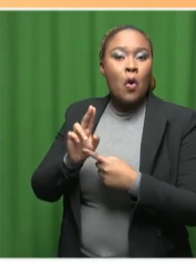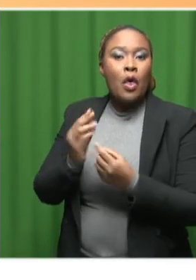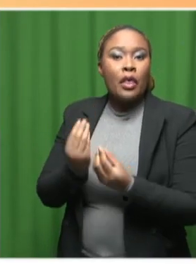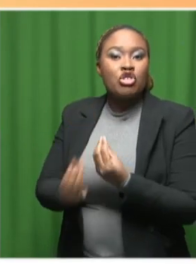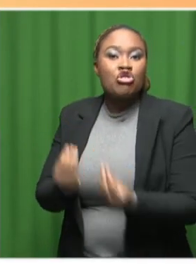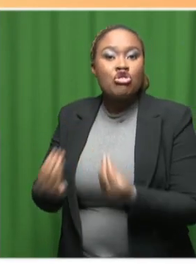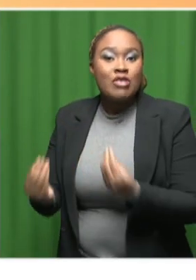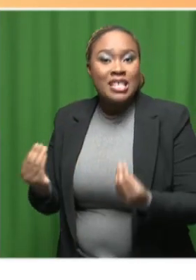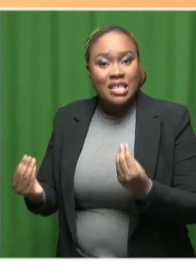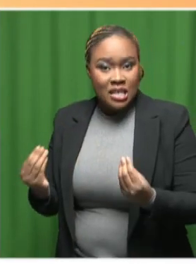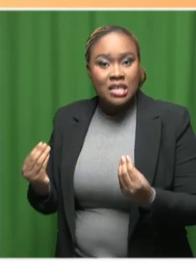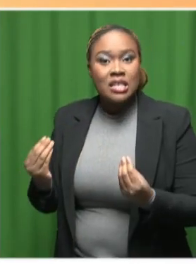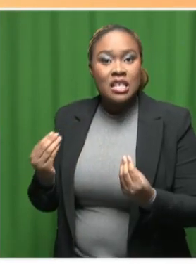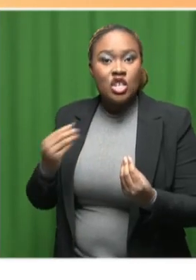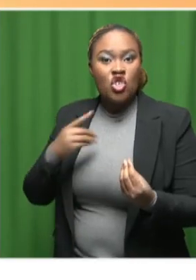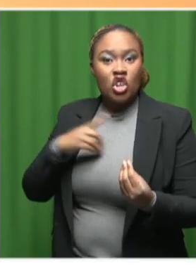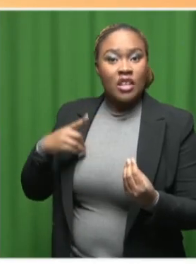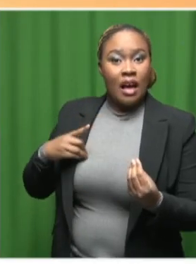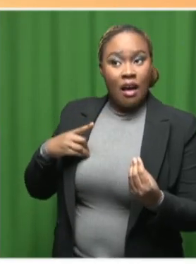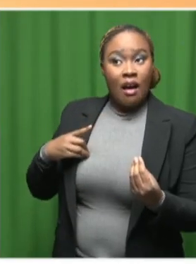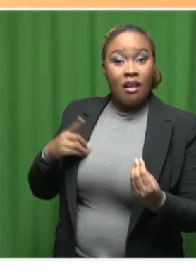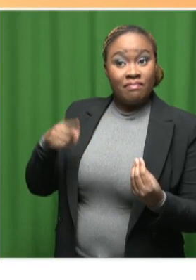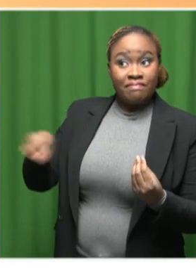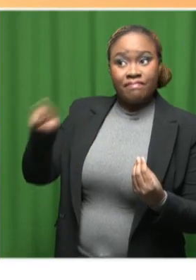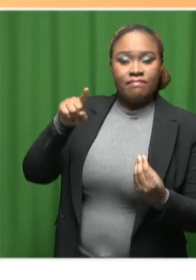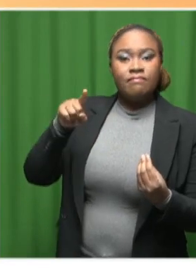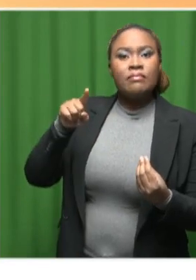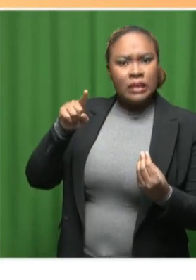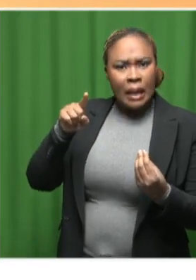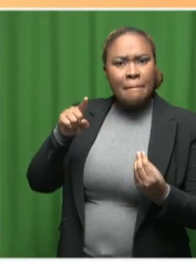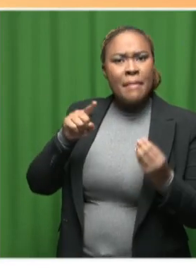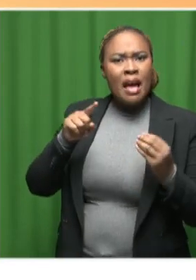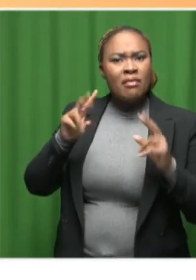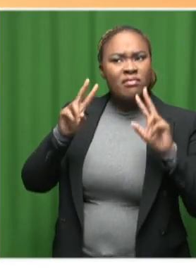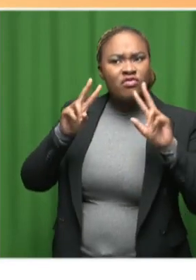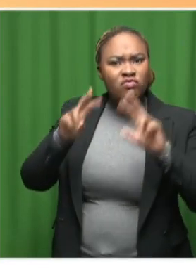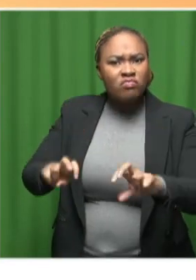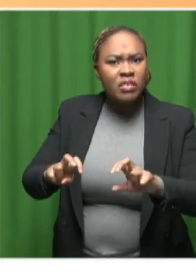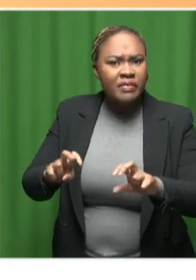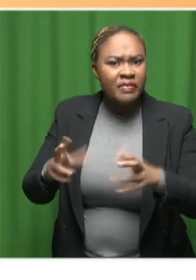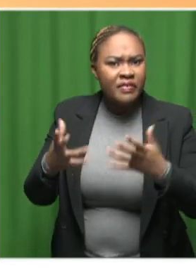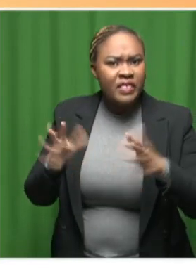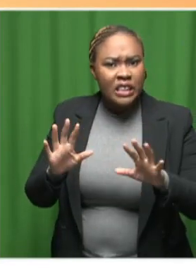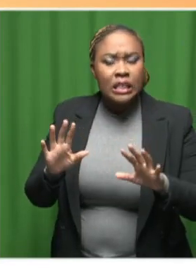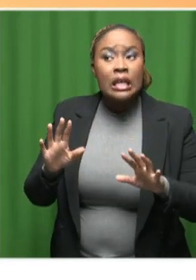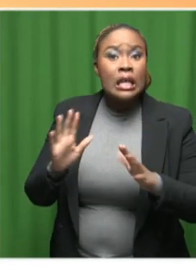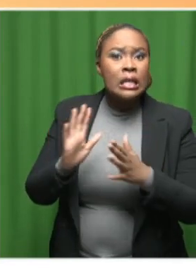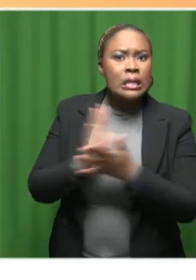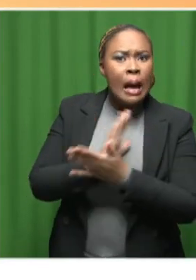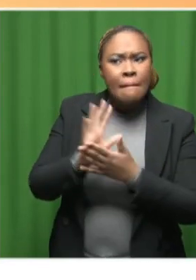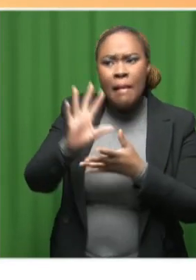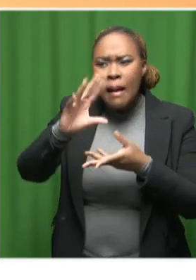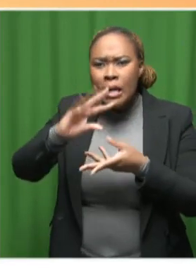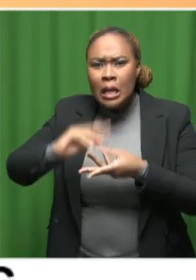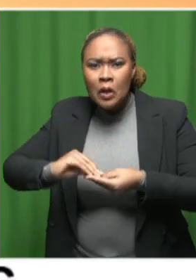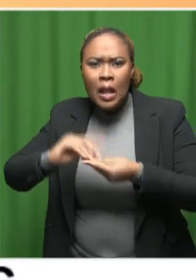the doctors were actually unable to calculate dosing calculations effectively and